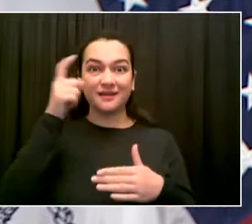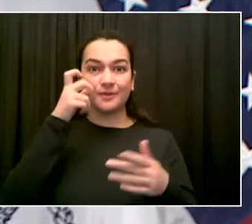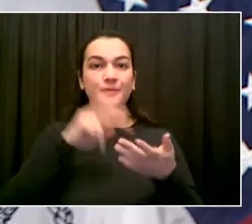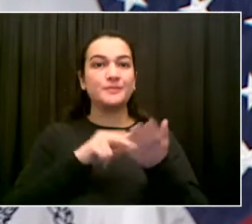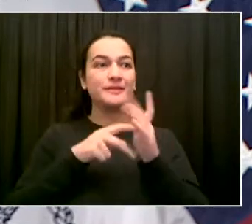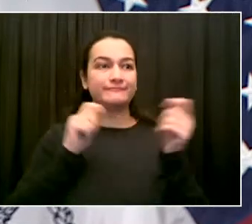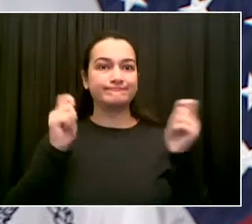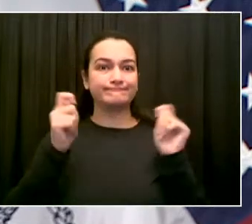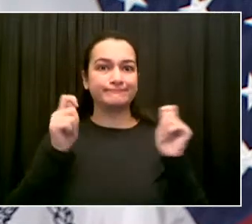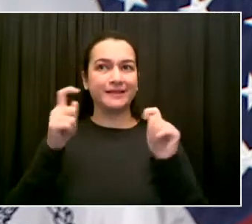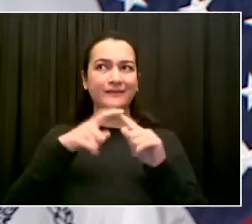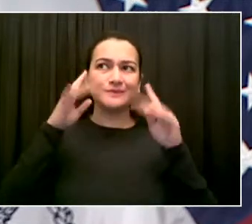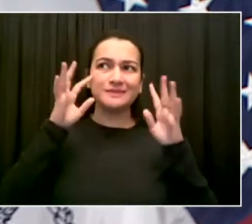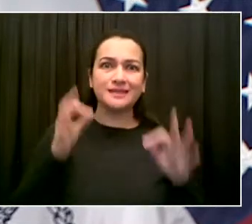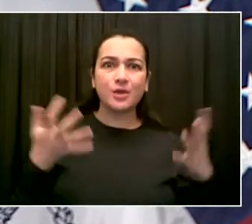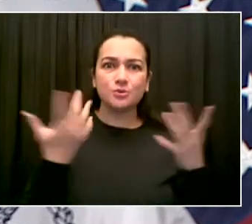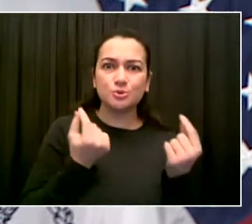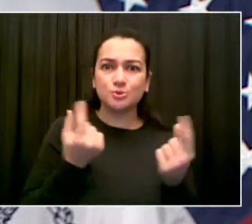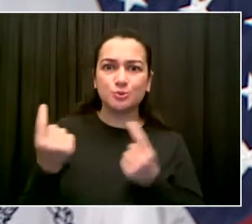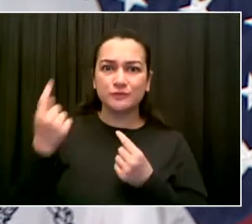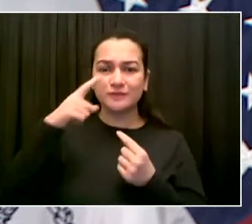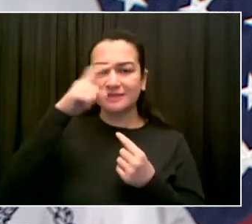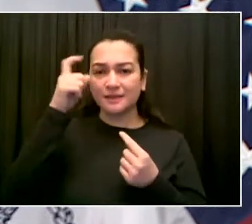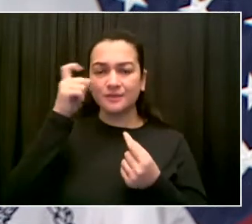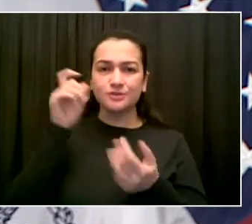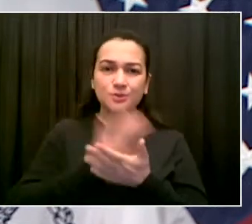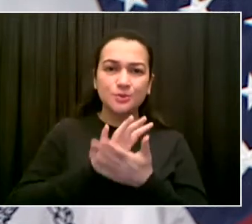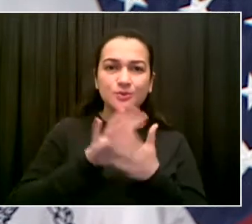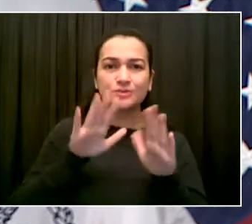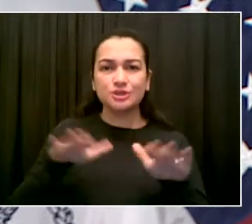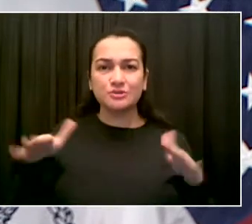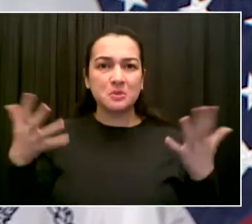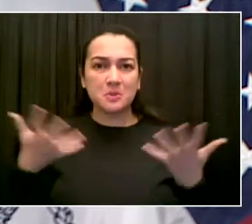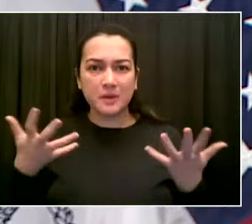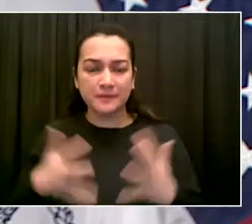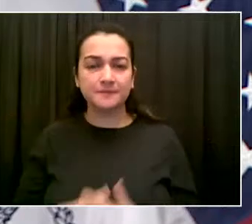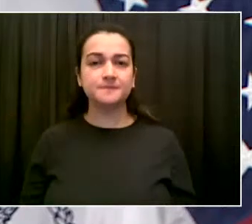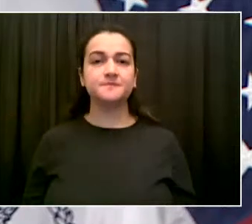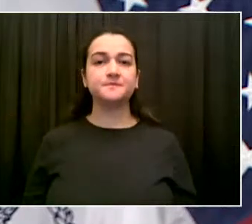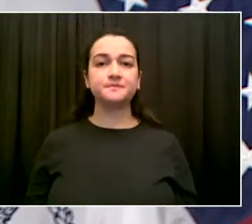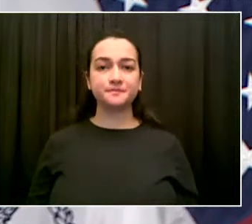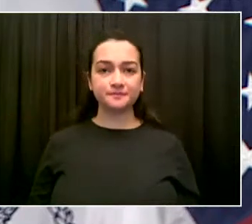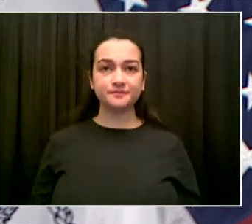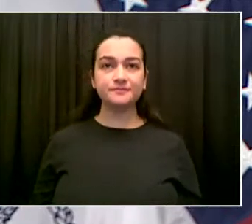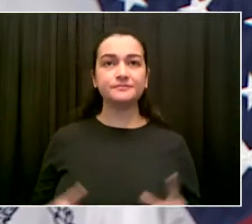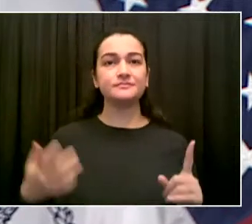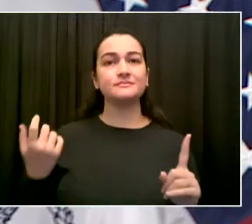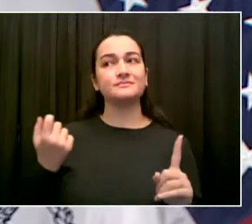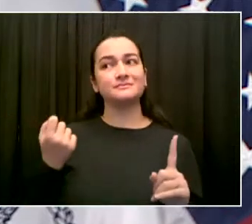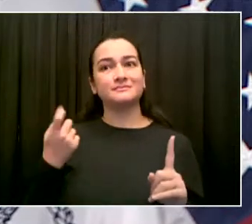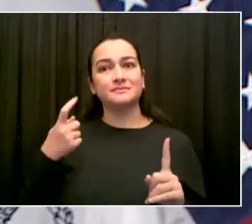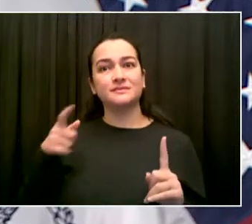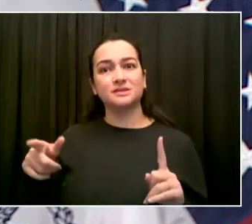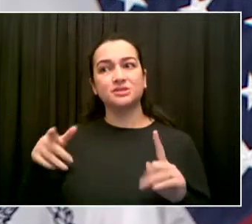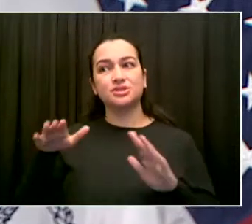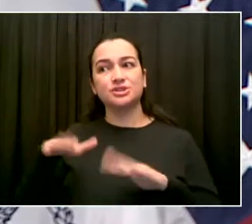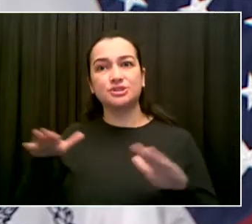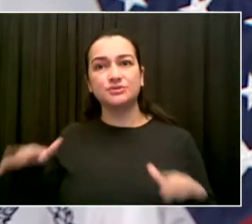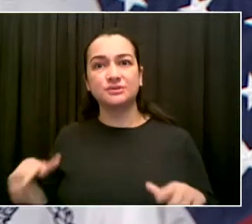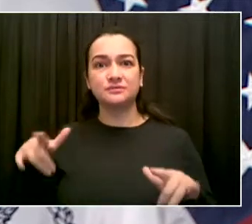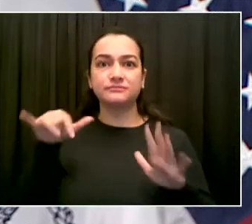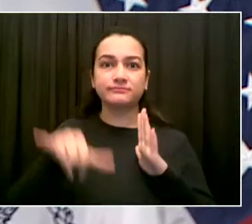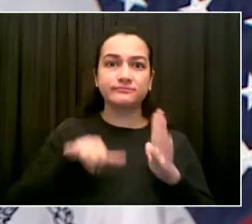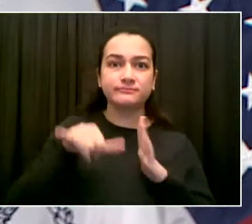that proudly as a New York City public school parent. When my kids went to school, we continue to bring our